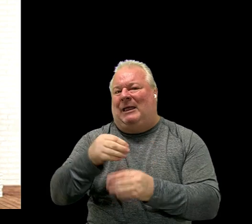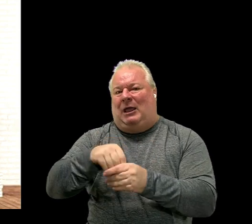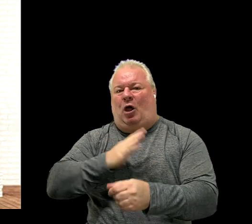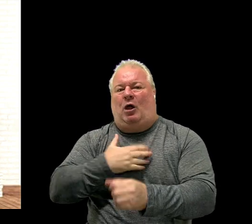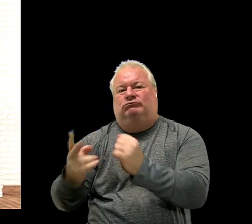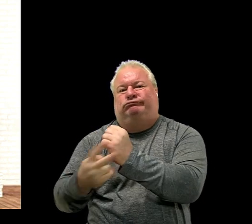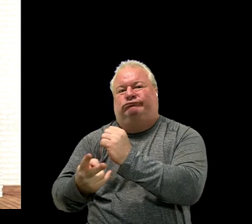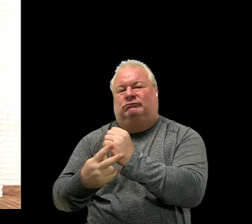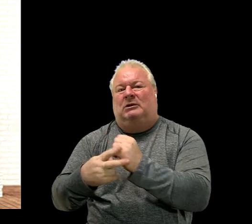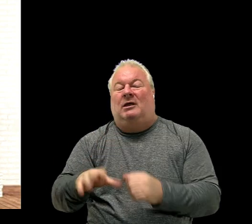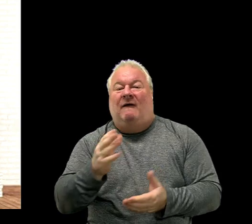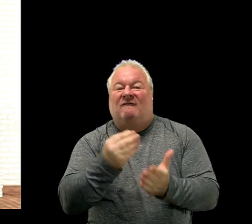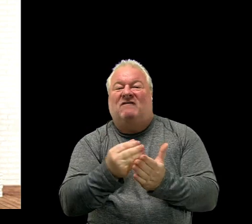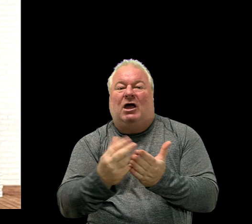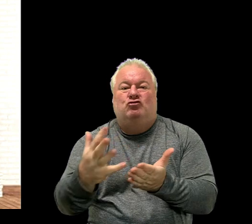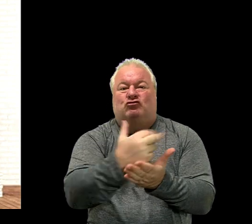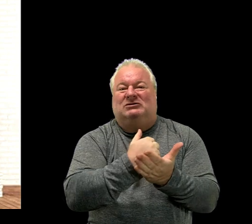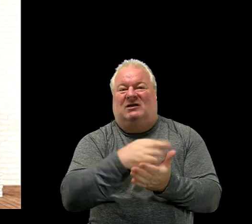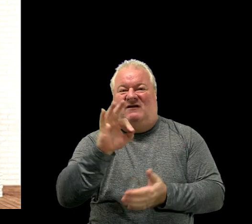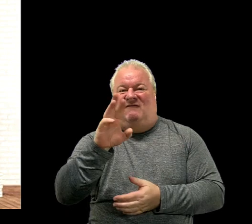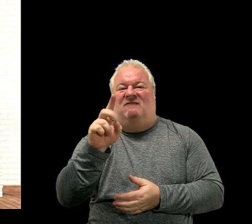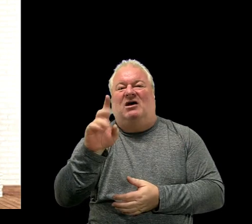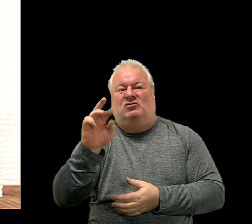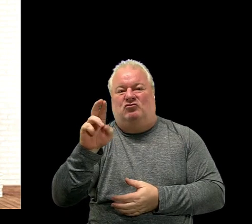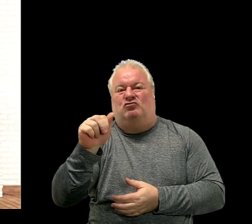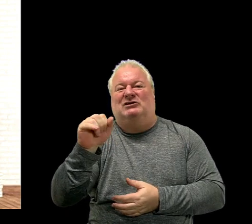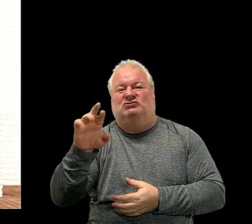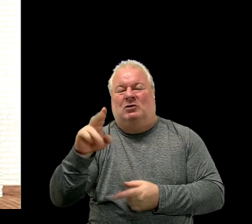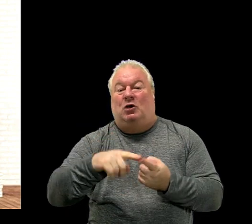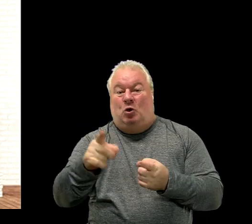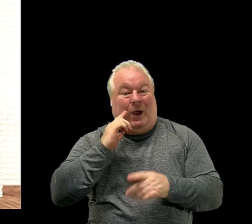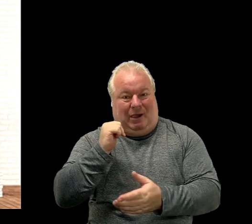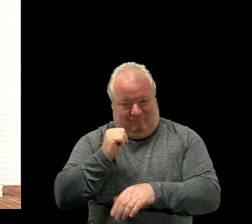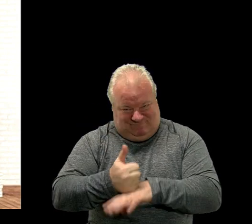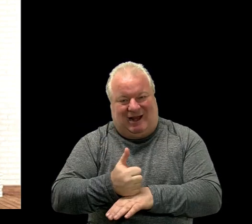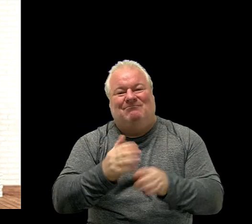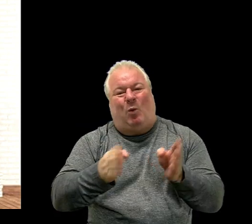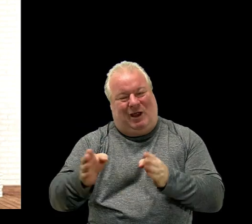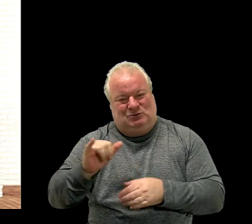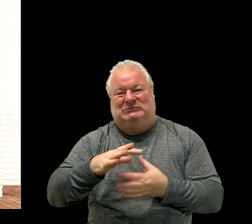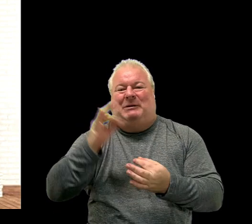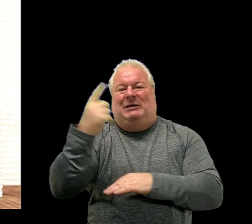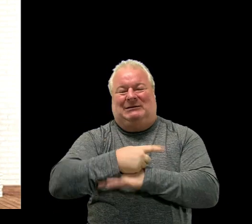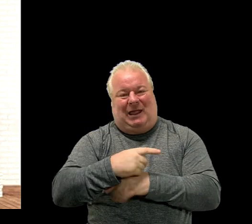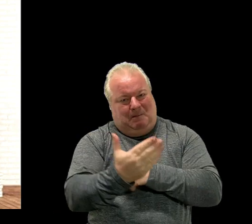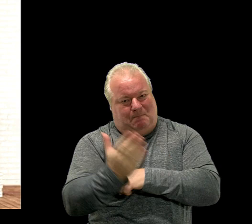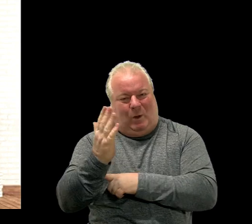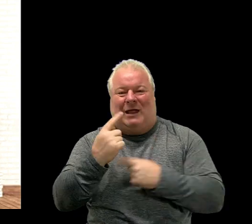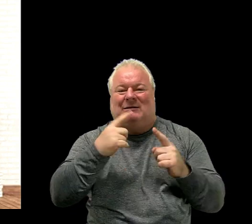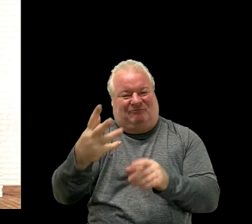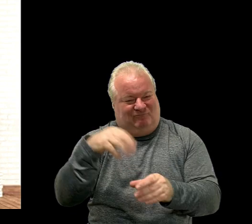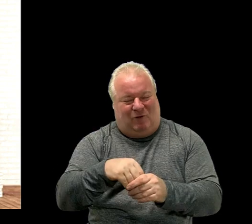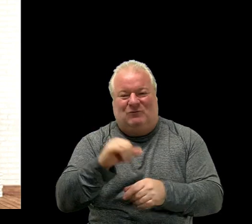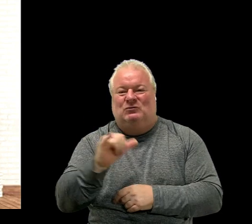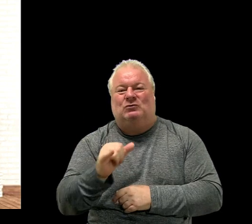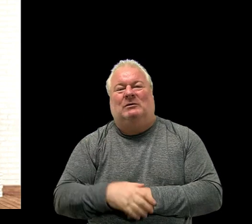help us with fundraisers. You're going to organize spirit days, morning announcements as well. And